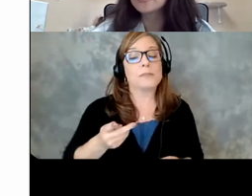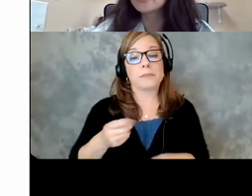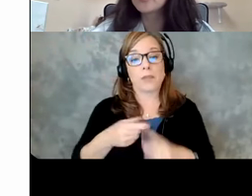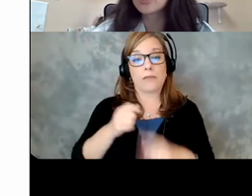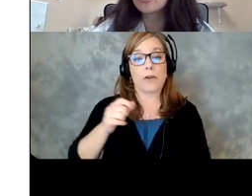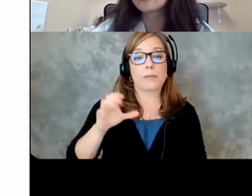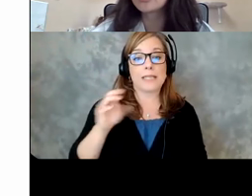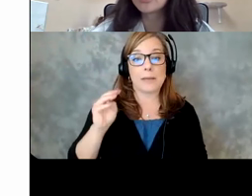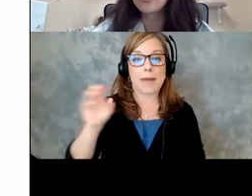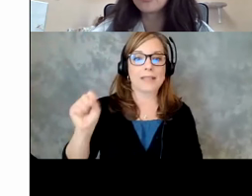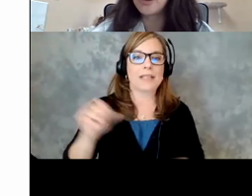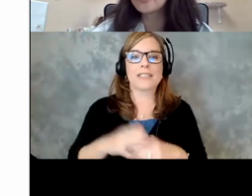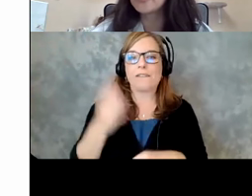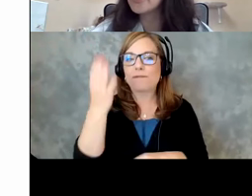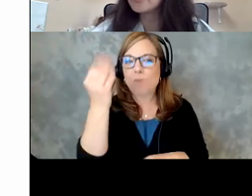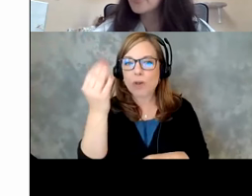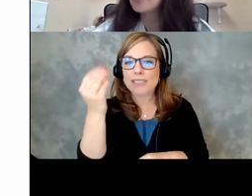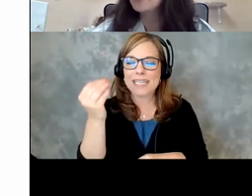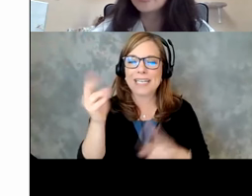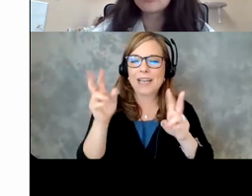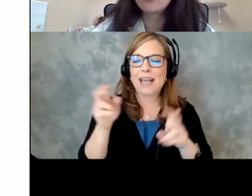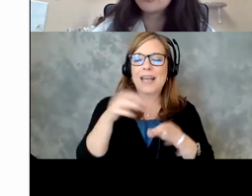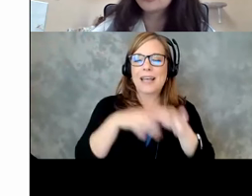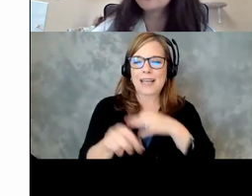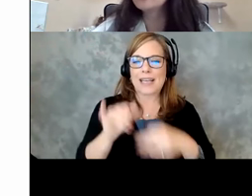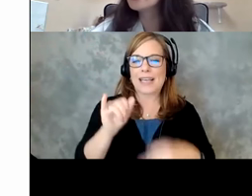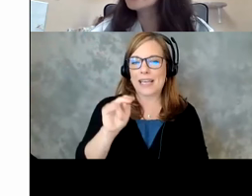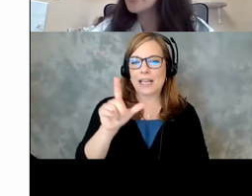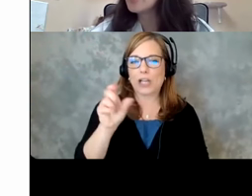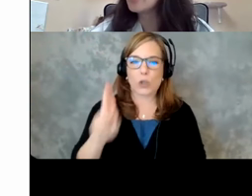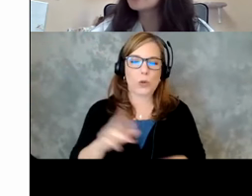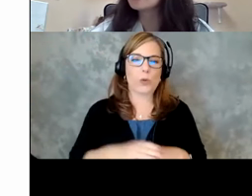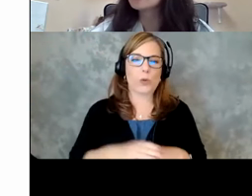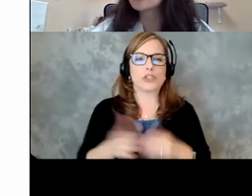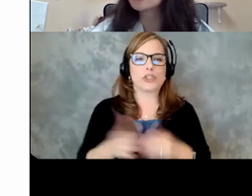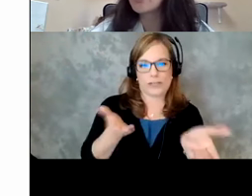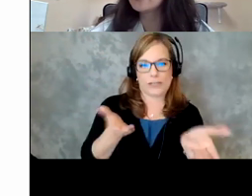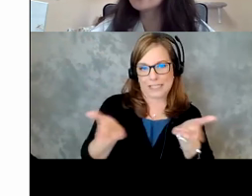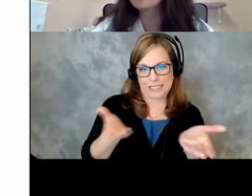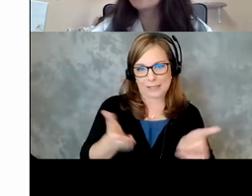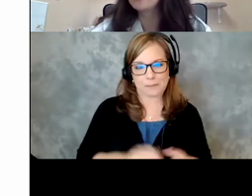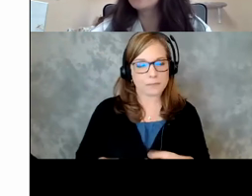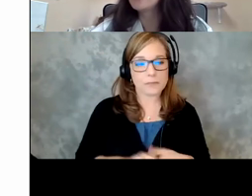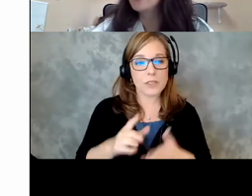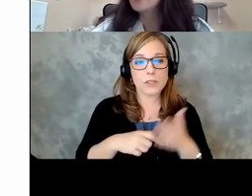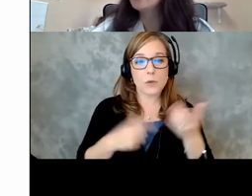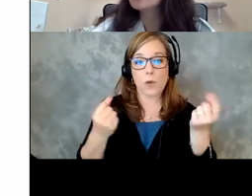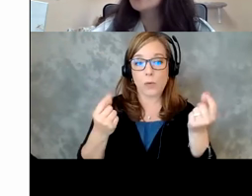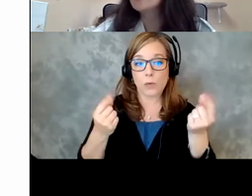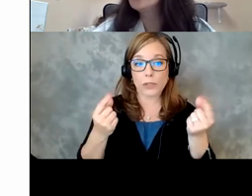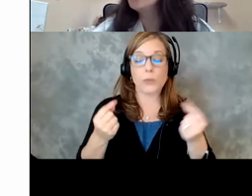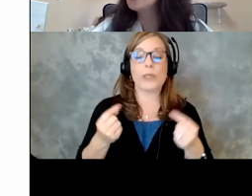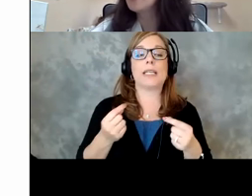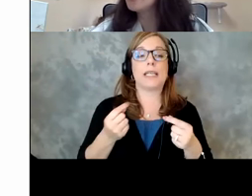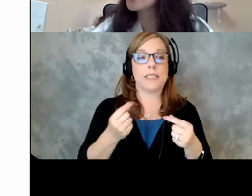14 in lieu of services, which are essentially wrap services. And so what we're doing here is taking social drivers to improve health